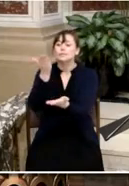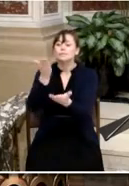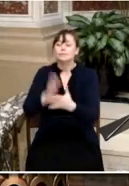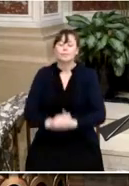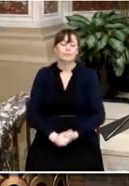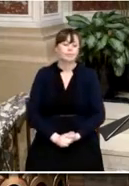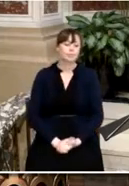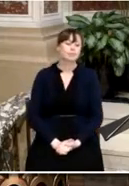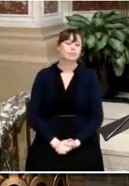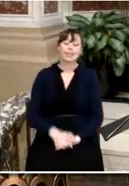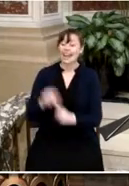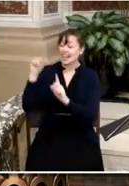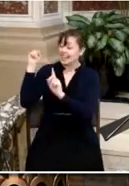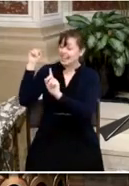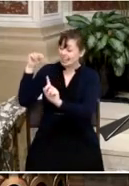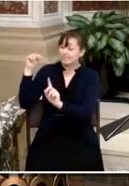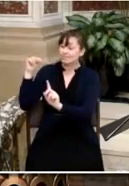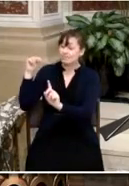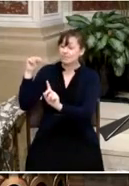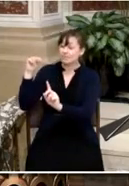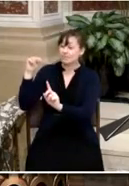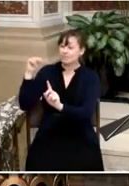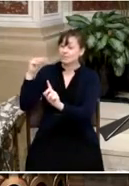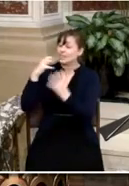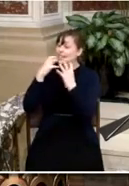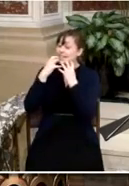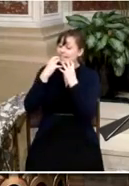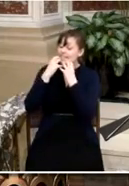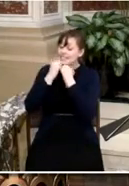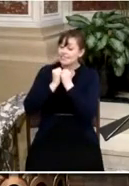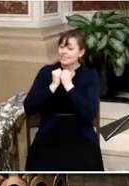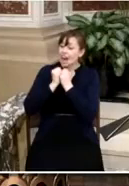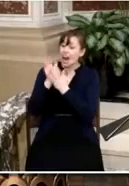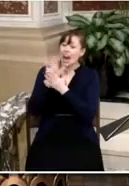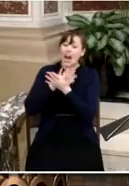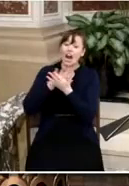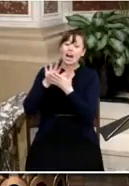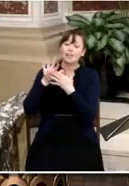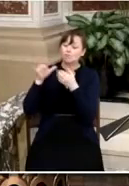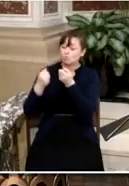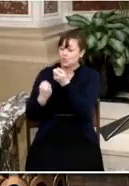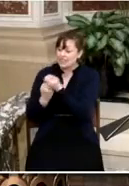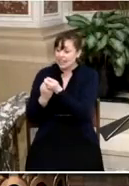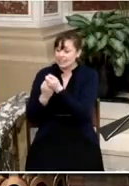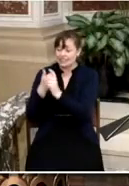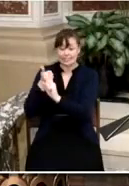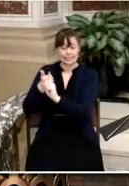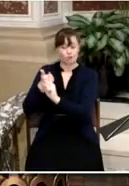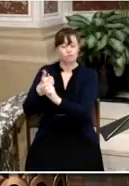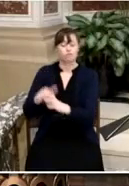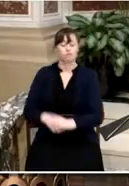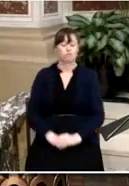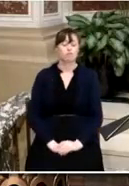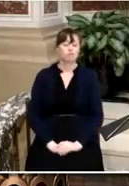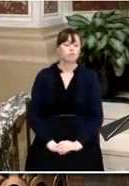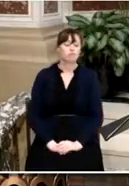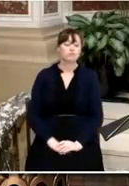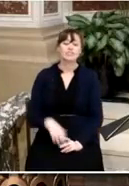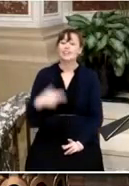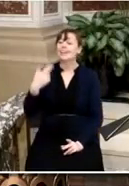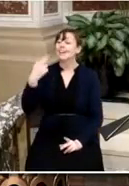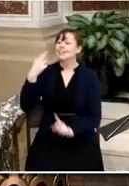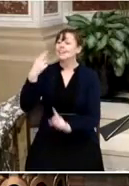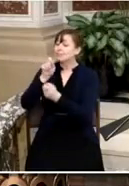is, in fact, divine fidelity itself. He is the